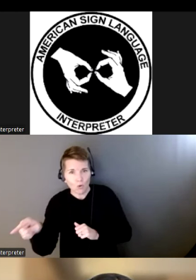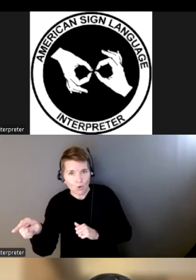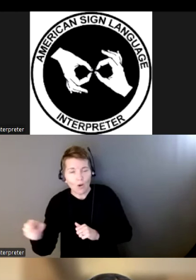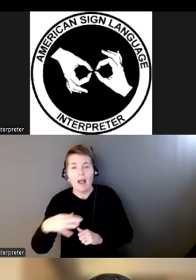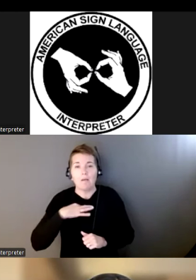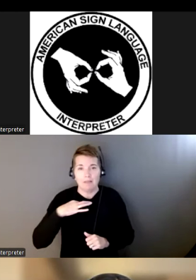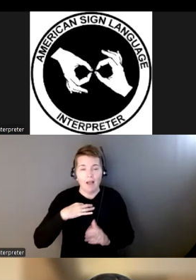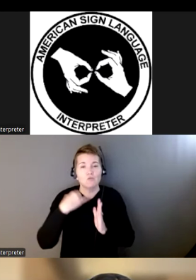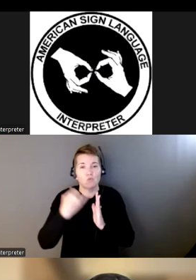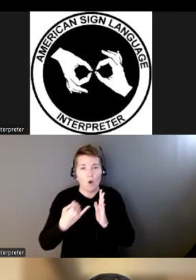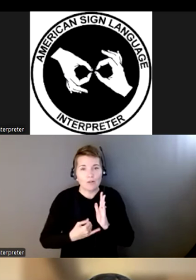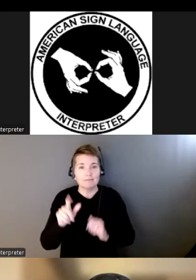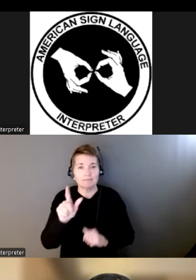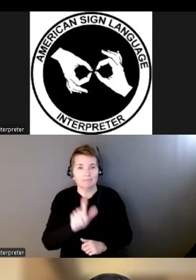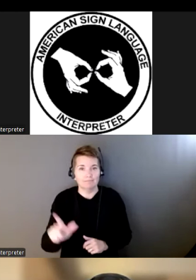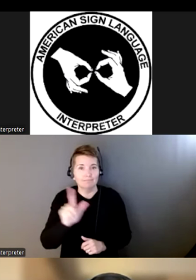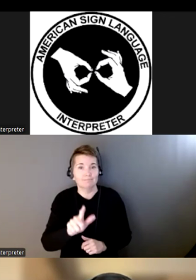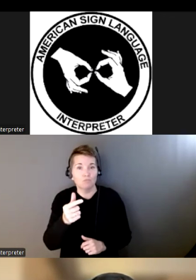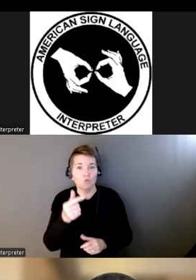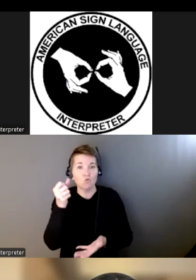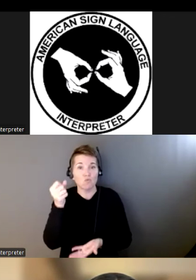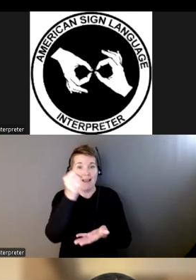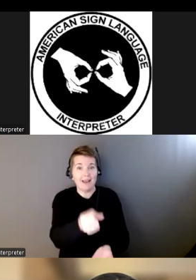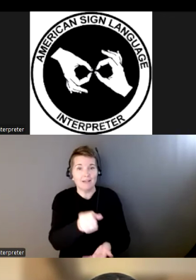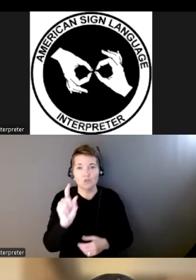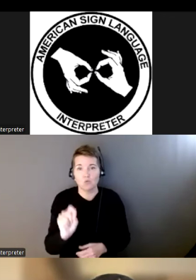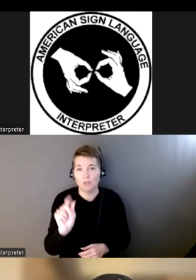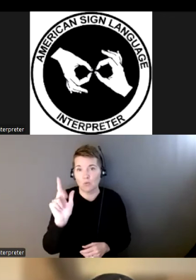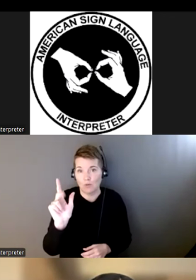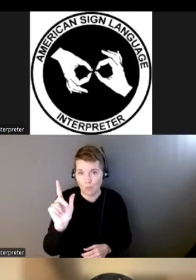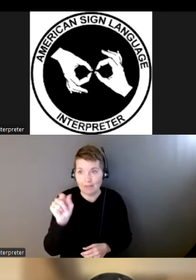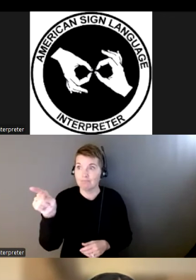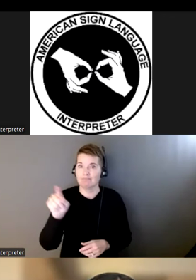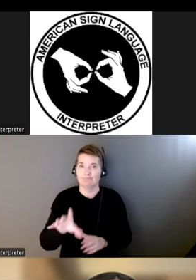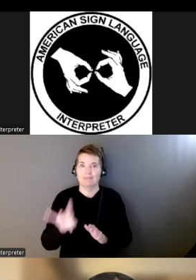Library grant in 2023 and was successful.